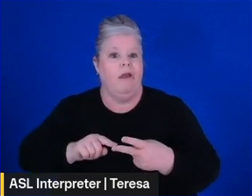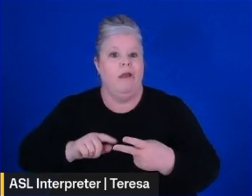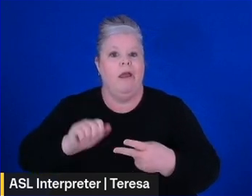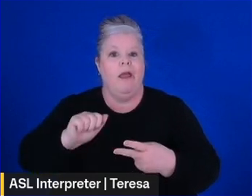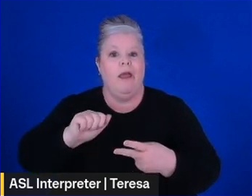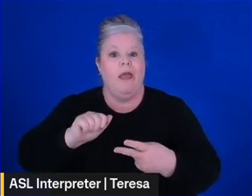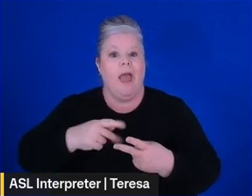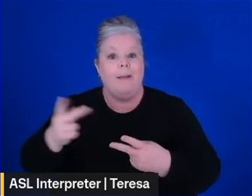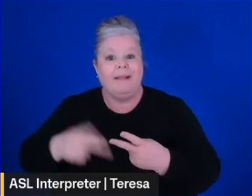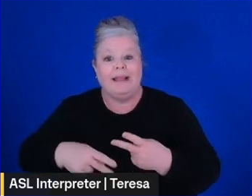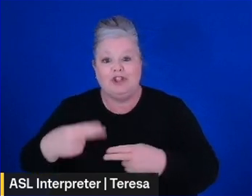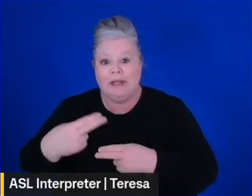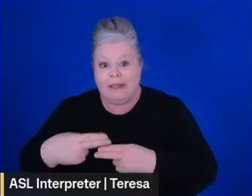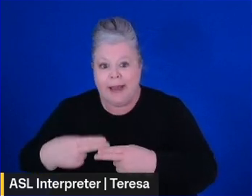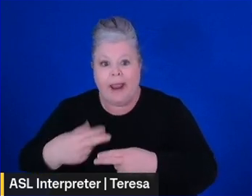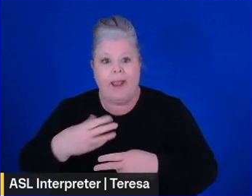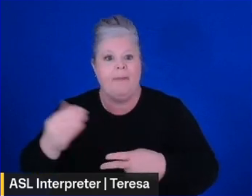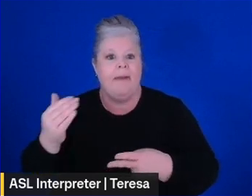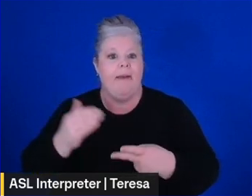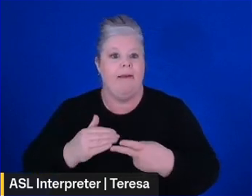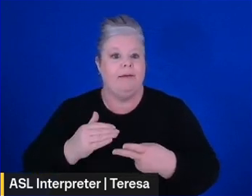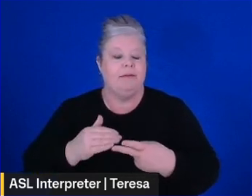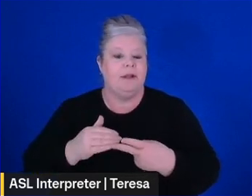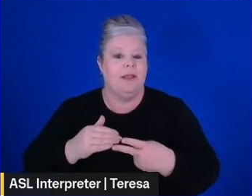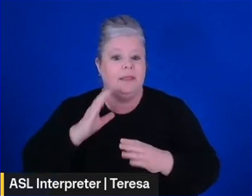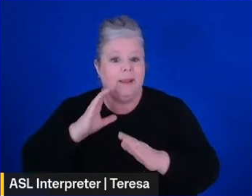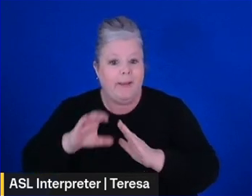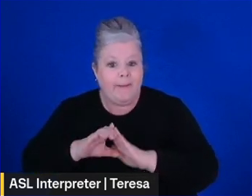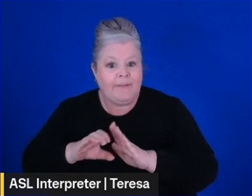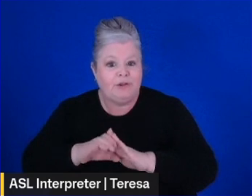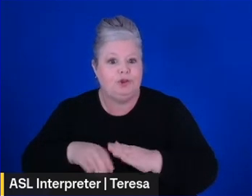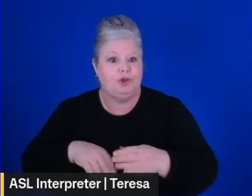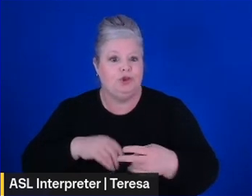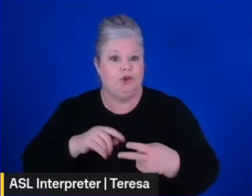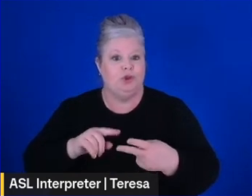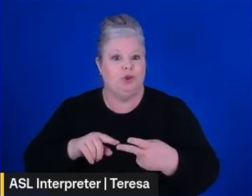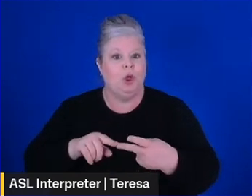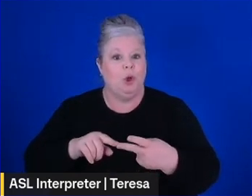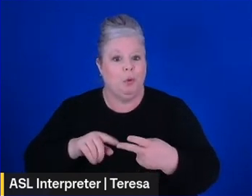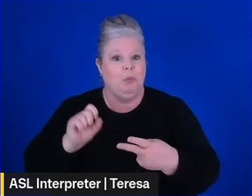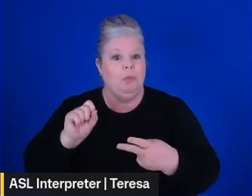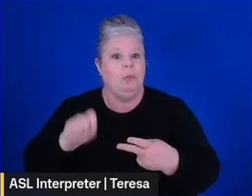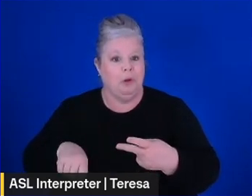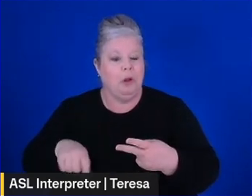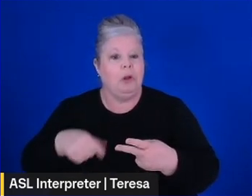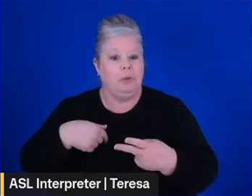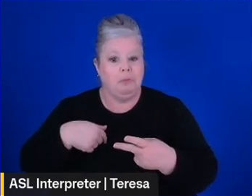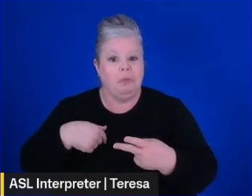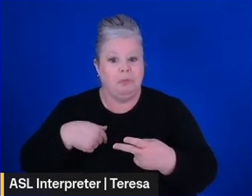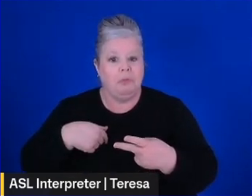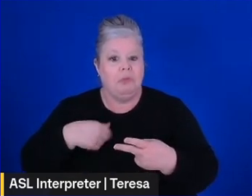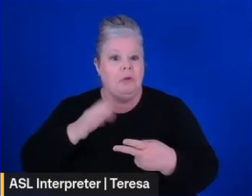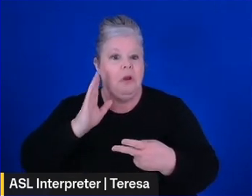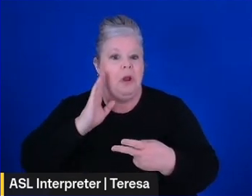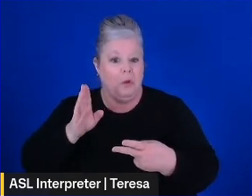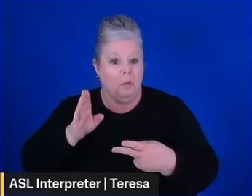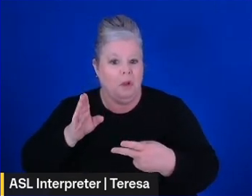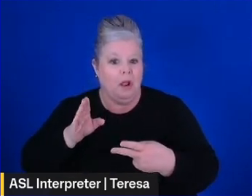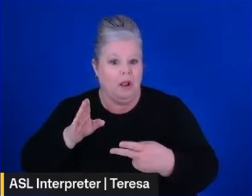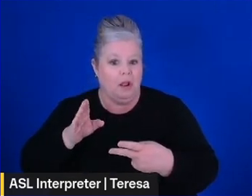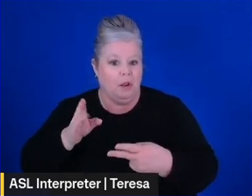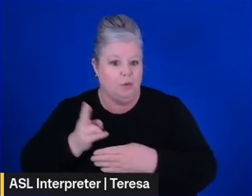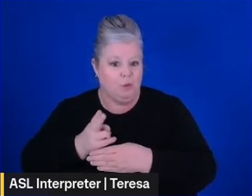and the Docker image I will get from a registry to deploy on Azure.